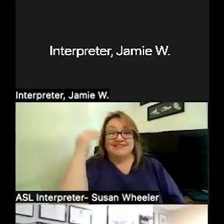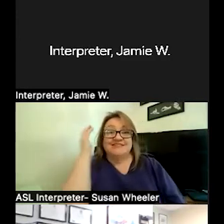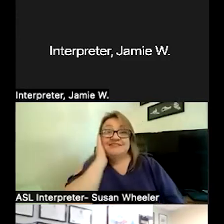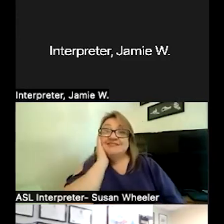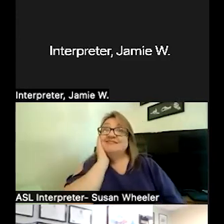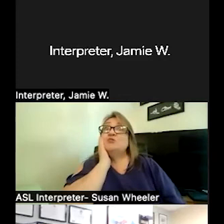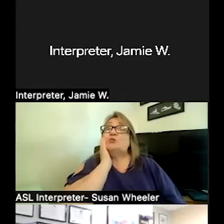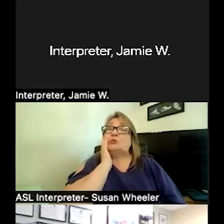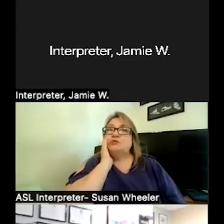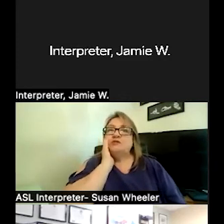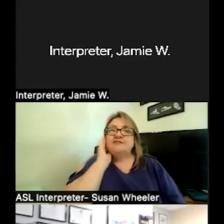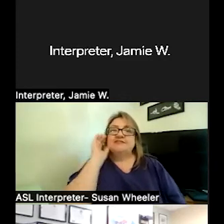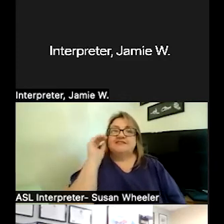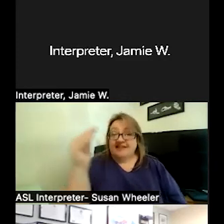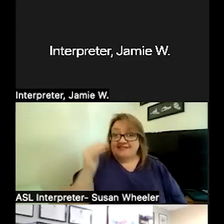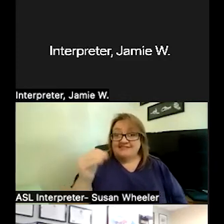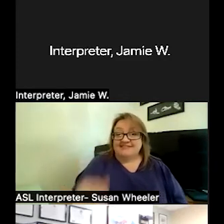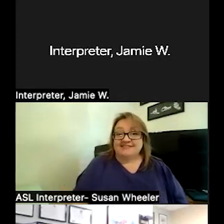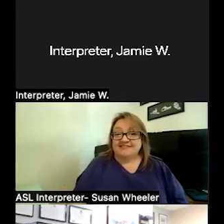Next, please.